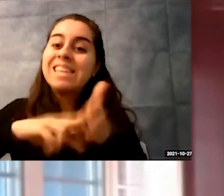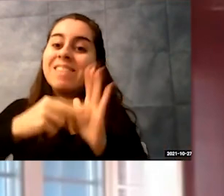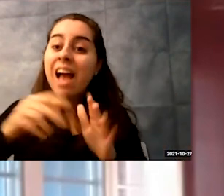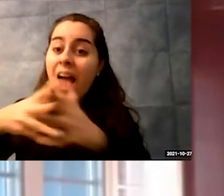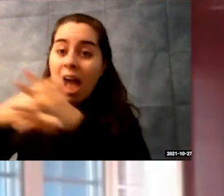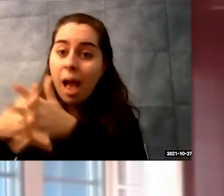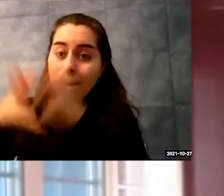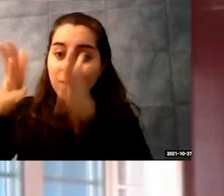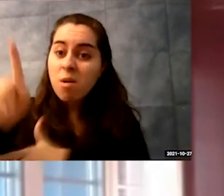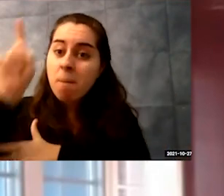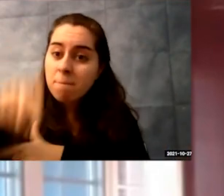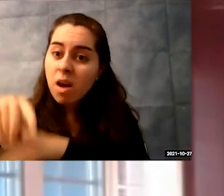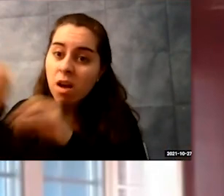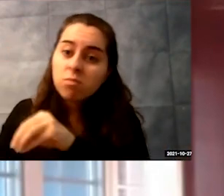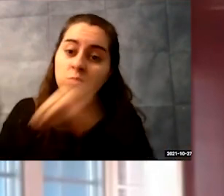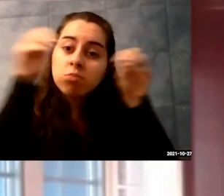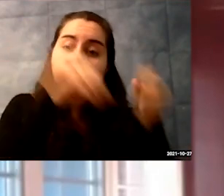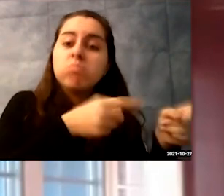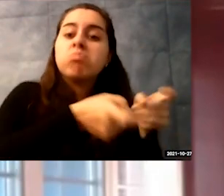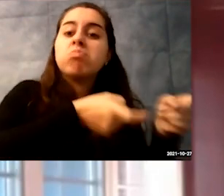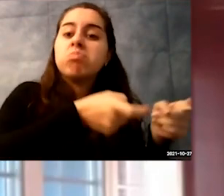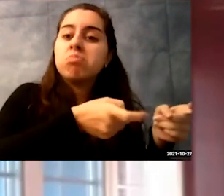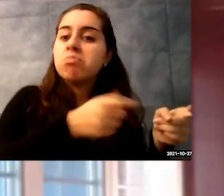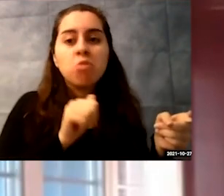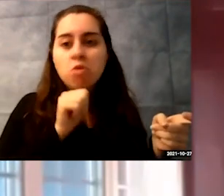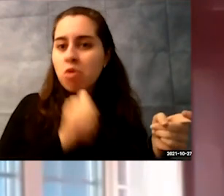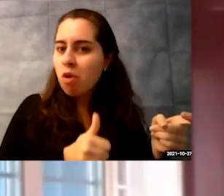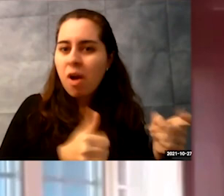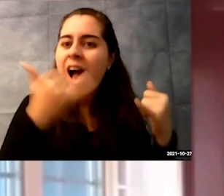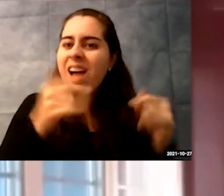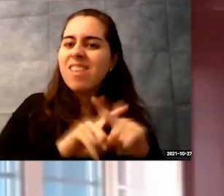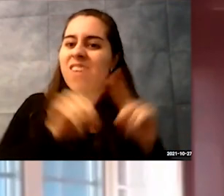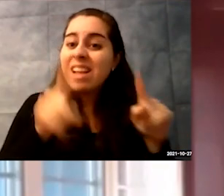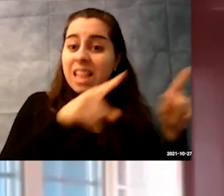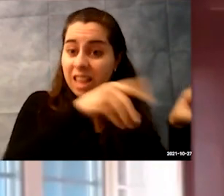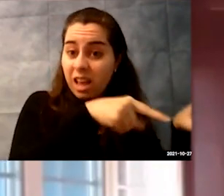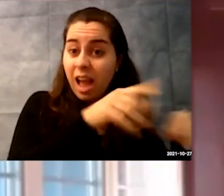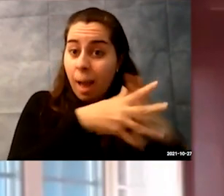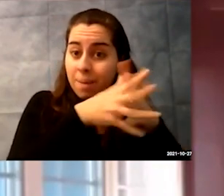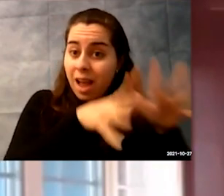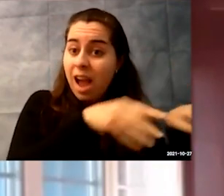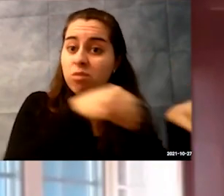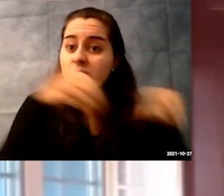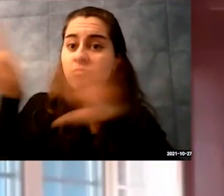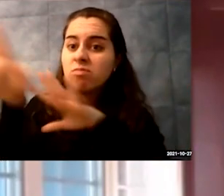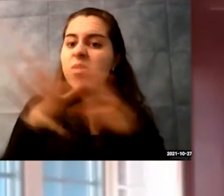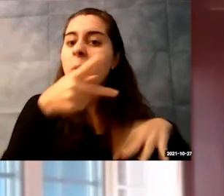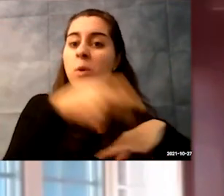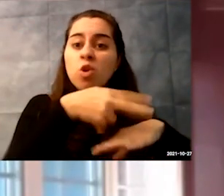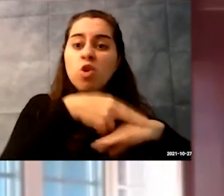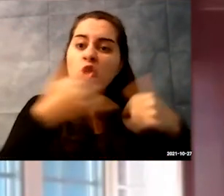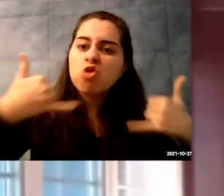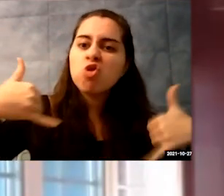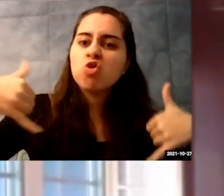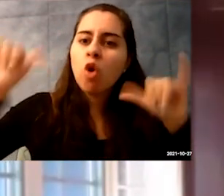no longer means what it meant 50 years ago. And therefore, small nations need to come up